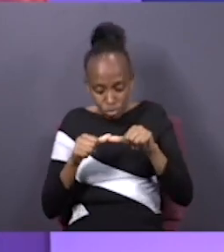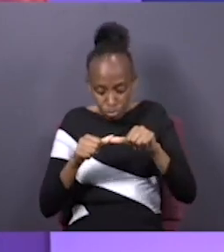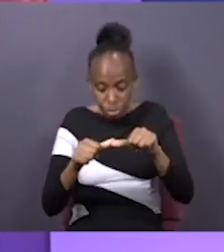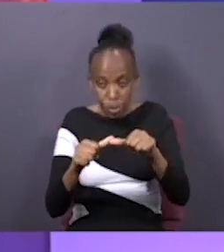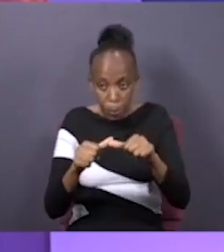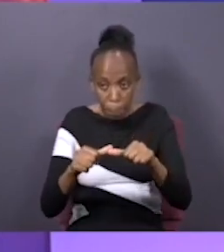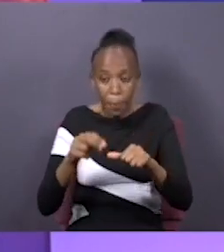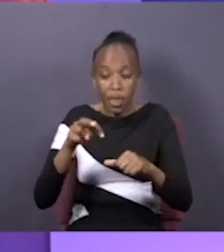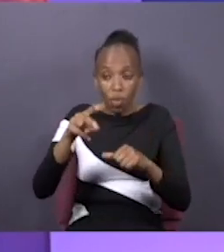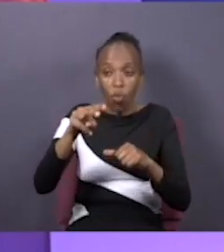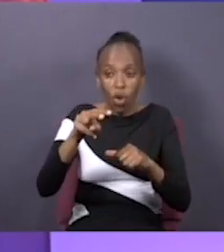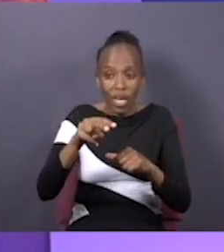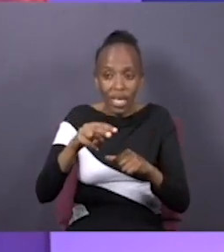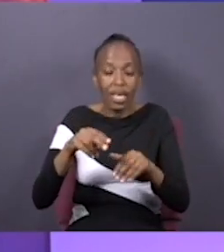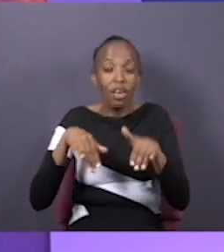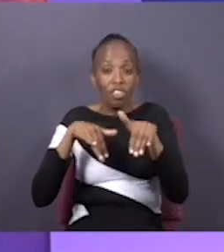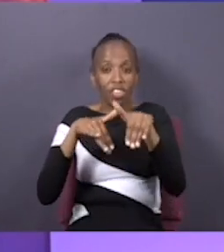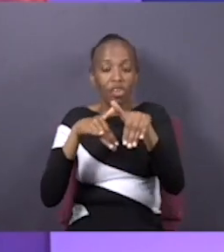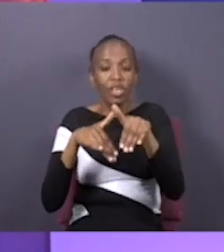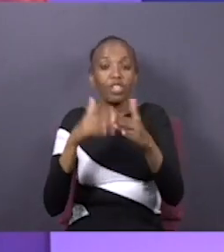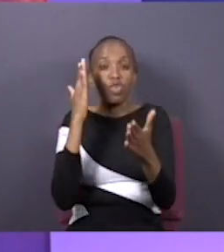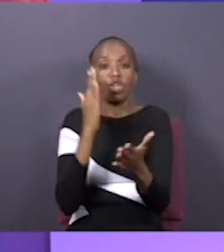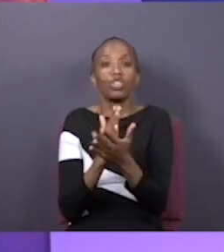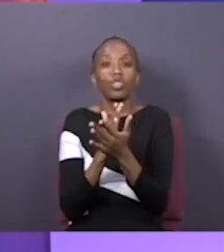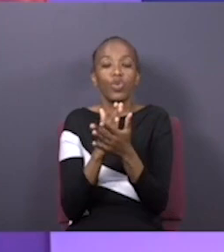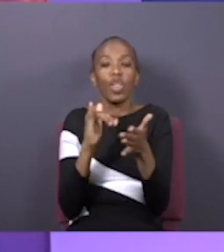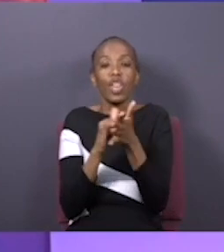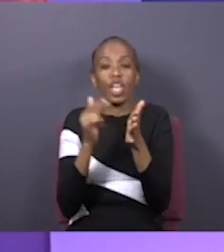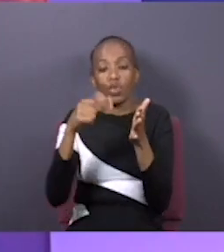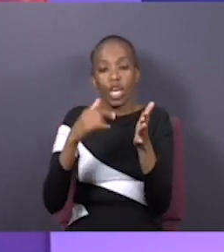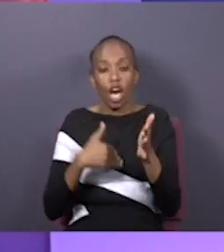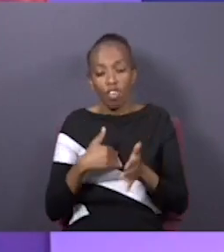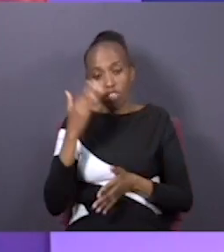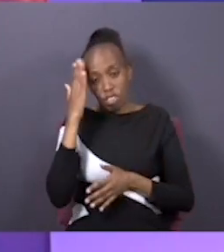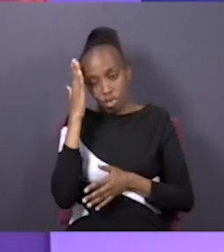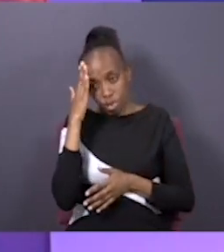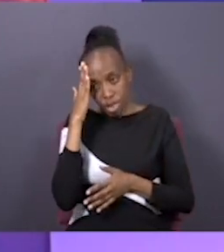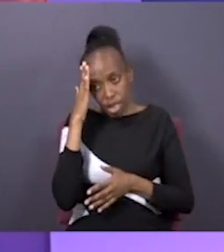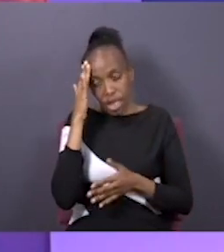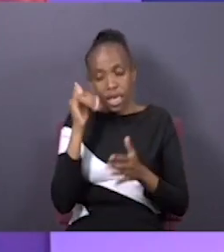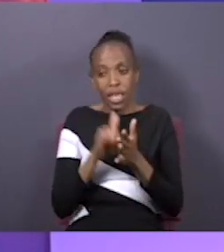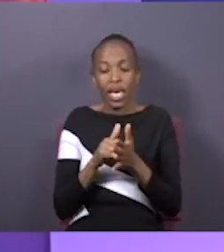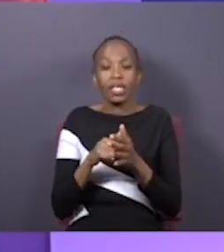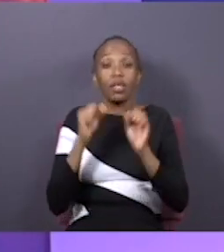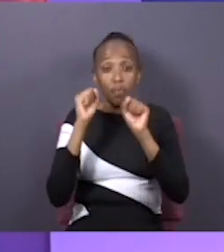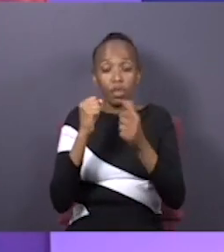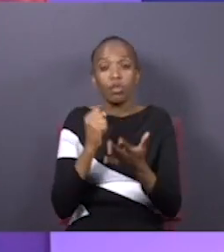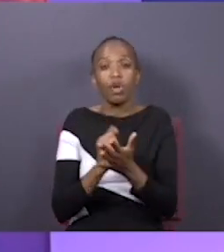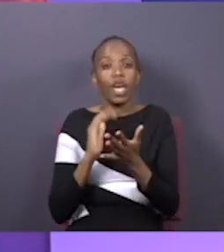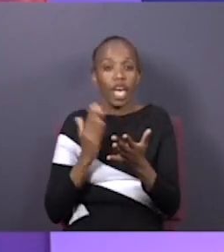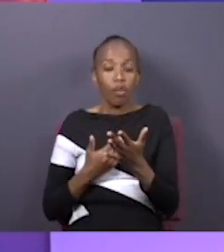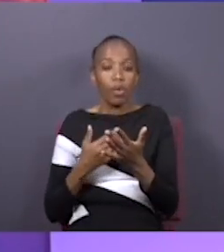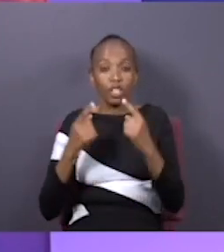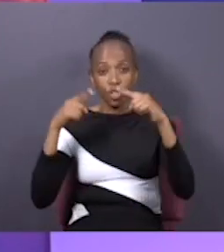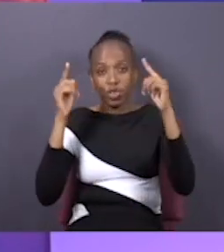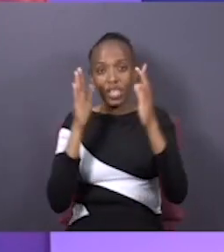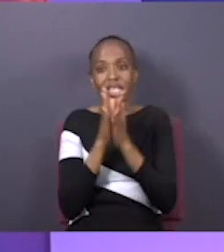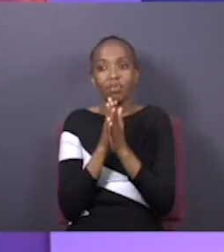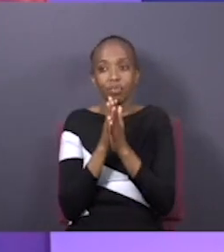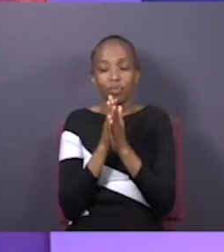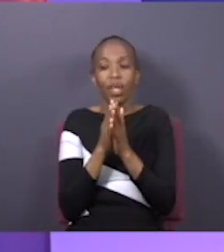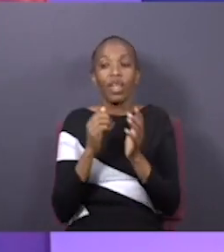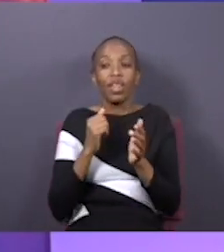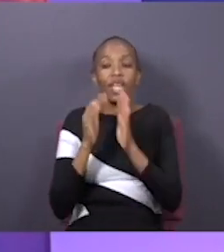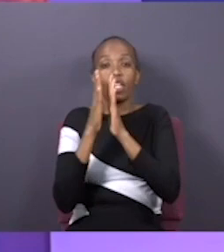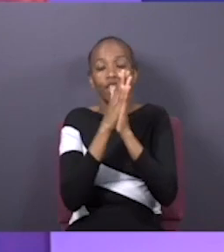consistent, walking according to the truths that we have known. That will help us to win.